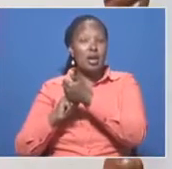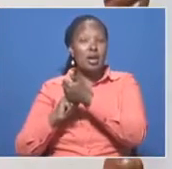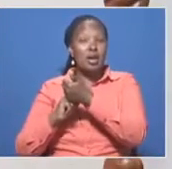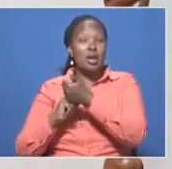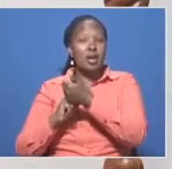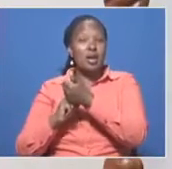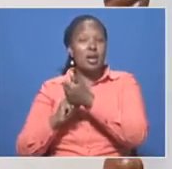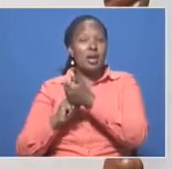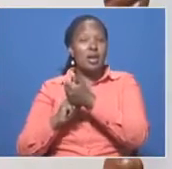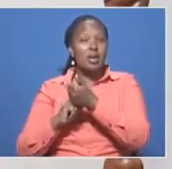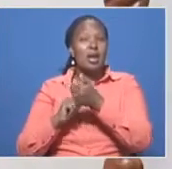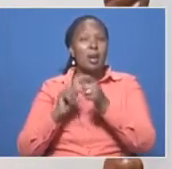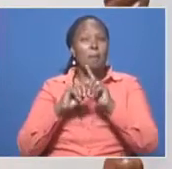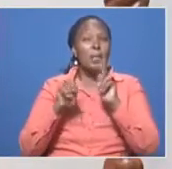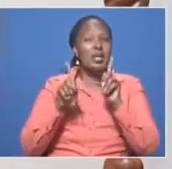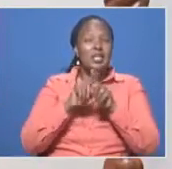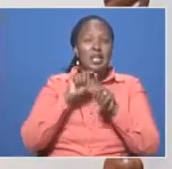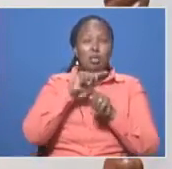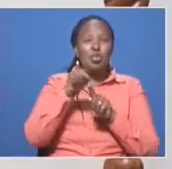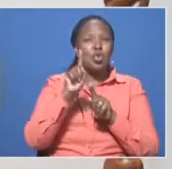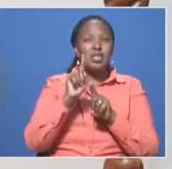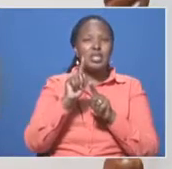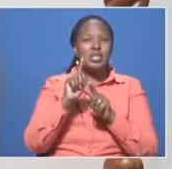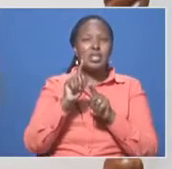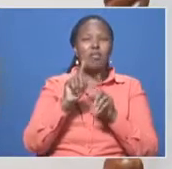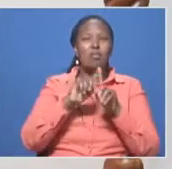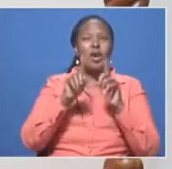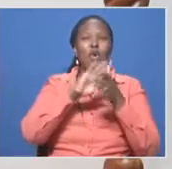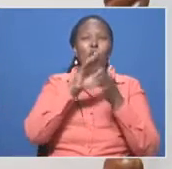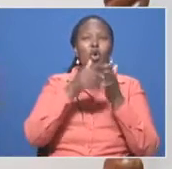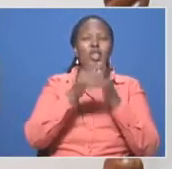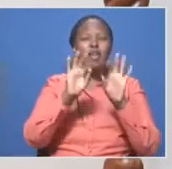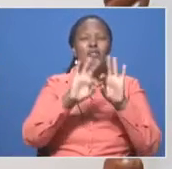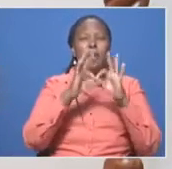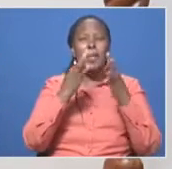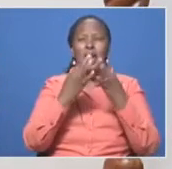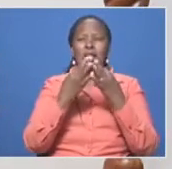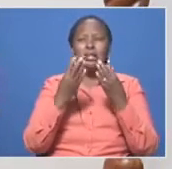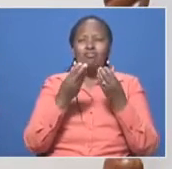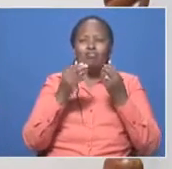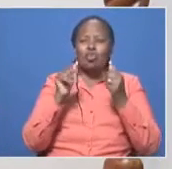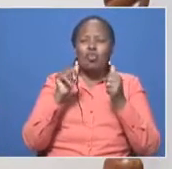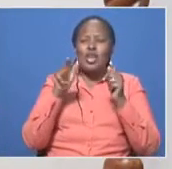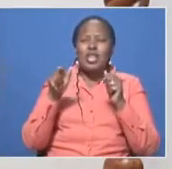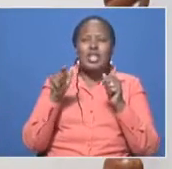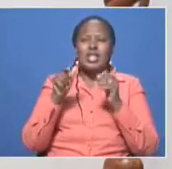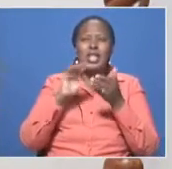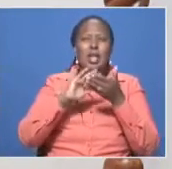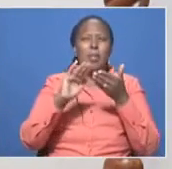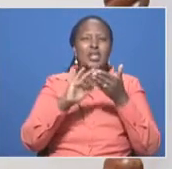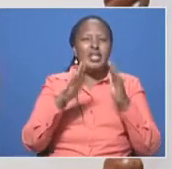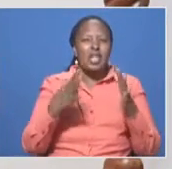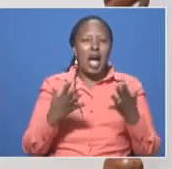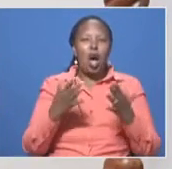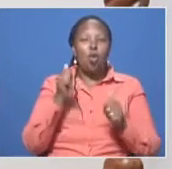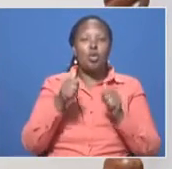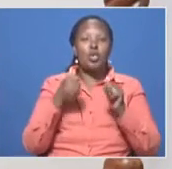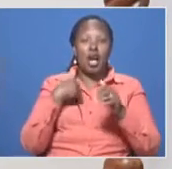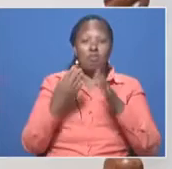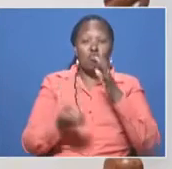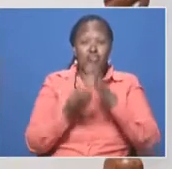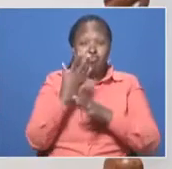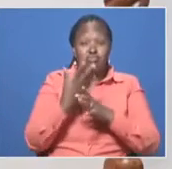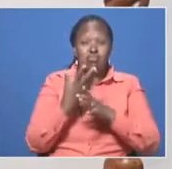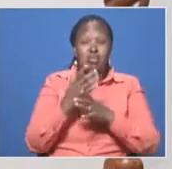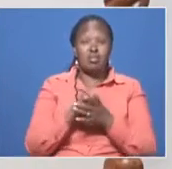Possibly so are you. How did your entire family cope with this emergency now that had, you know, that